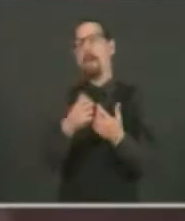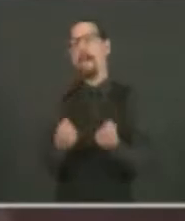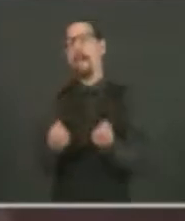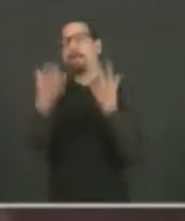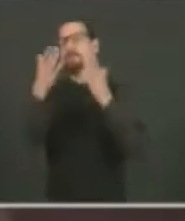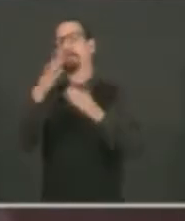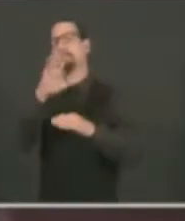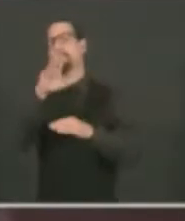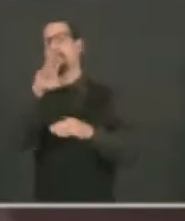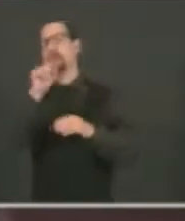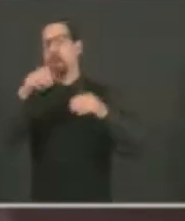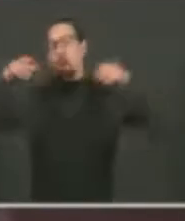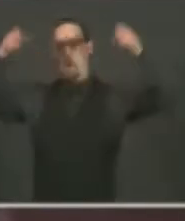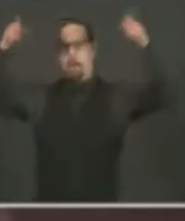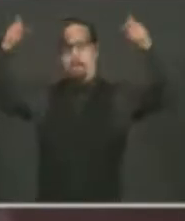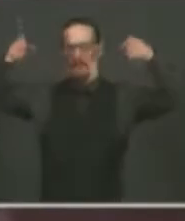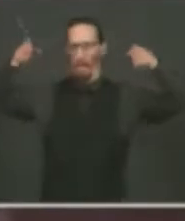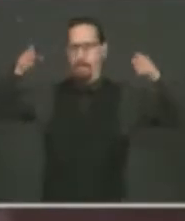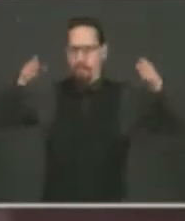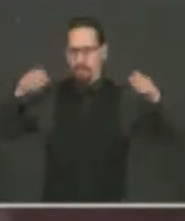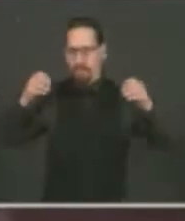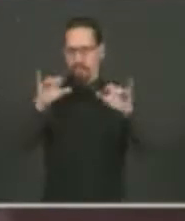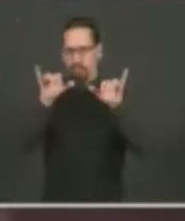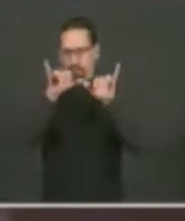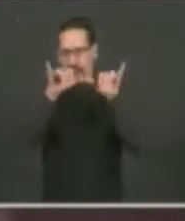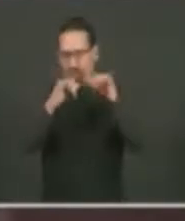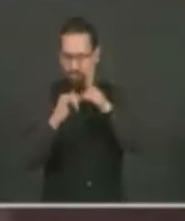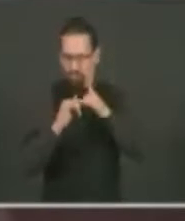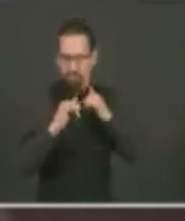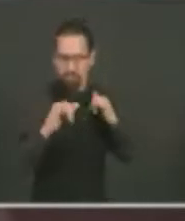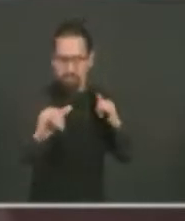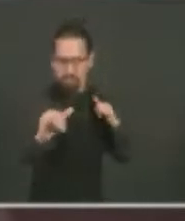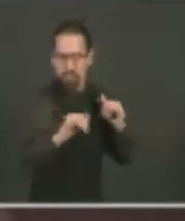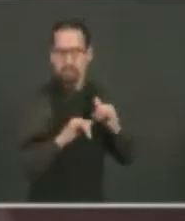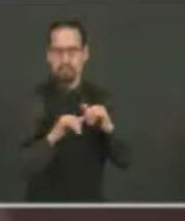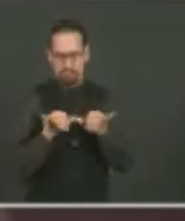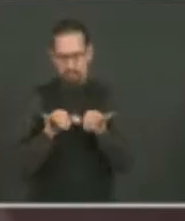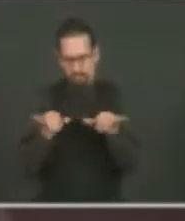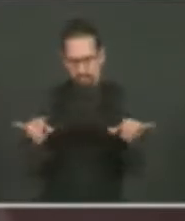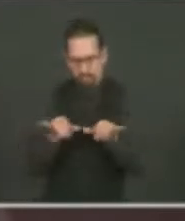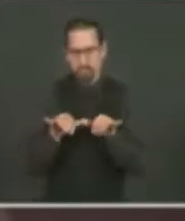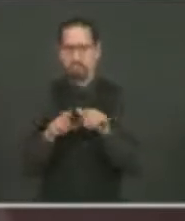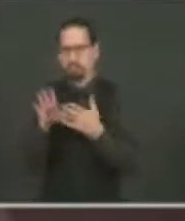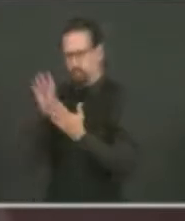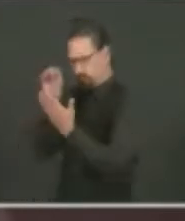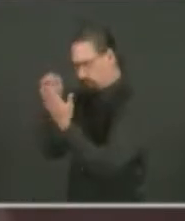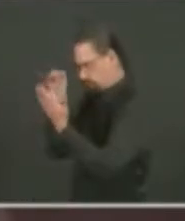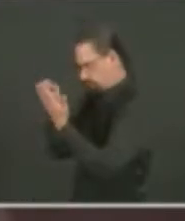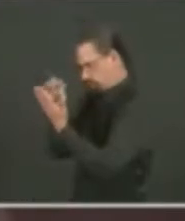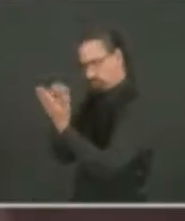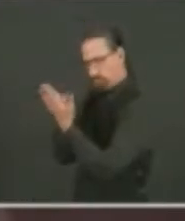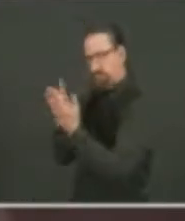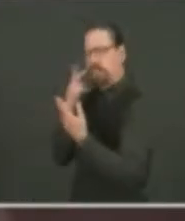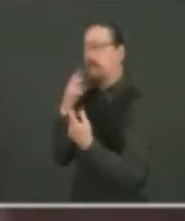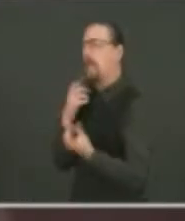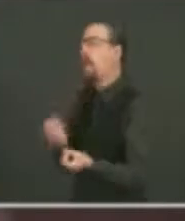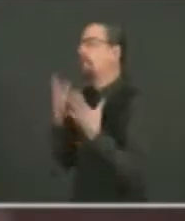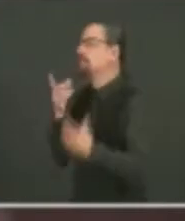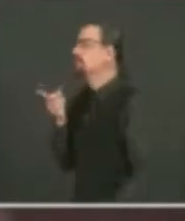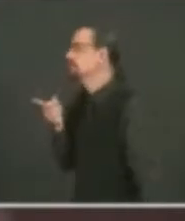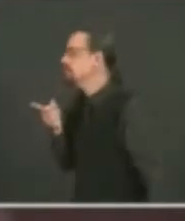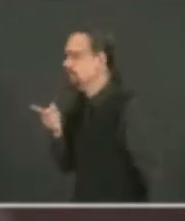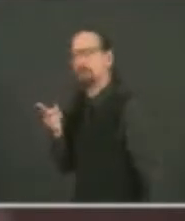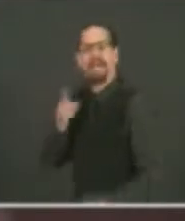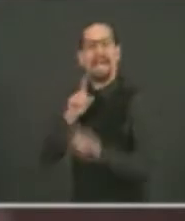I cannot tell you as I stand here how many that is. But again, I would just say this. We're living in a